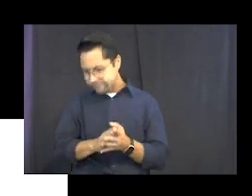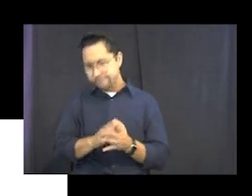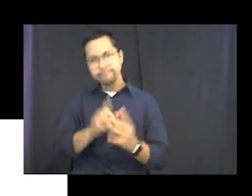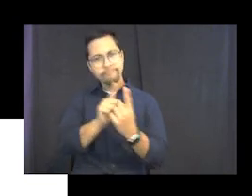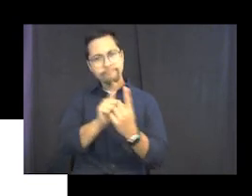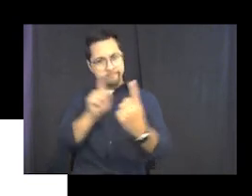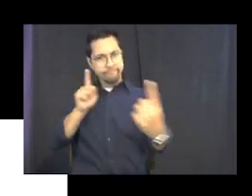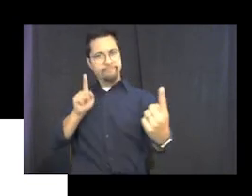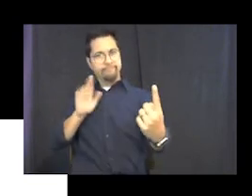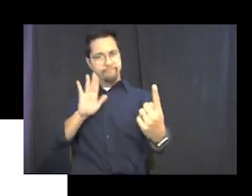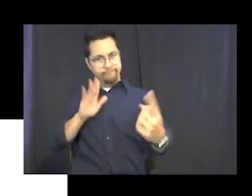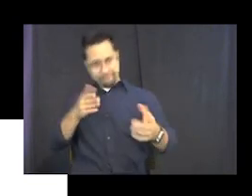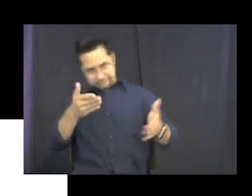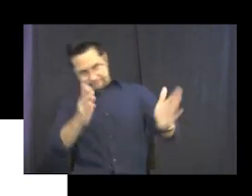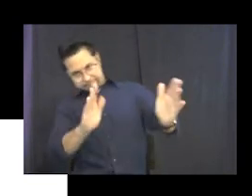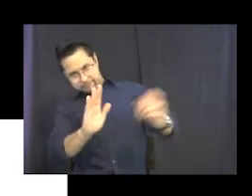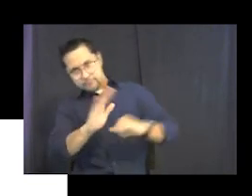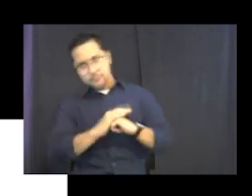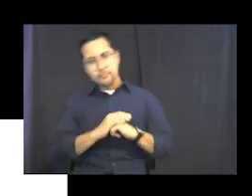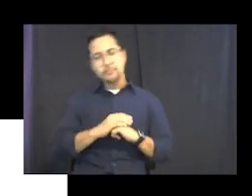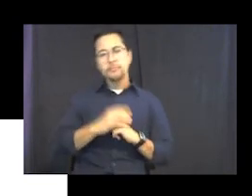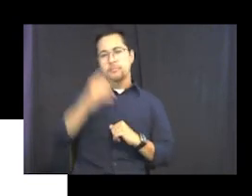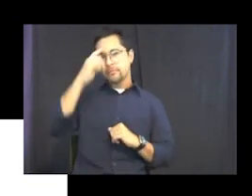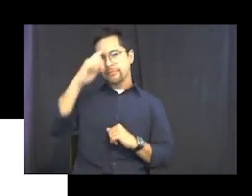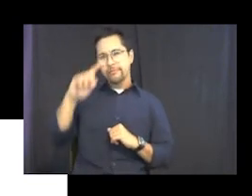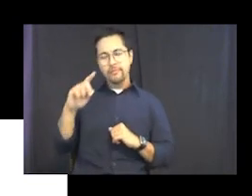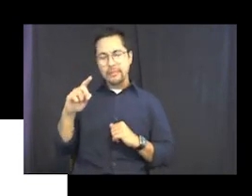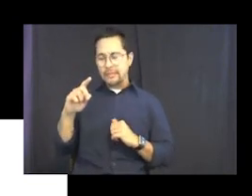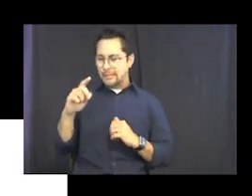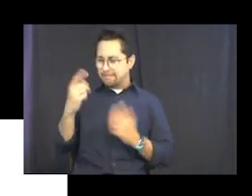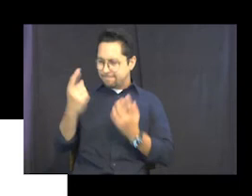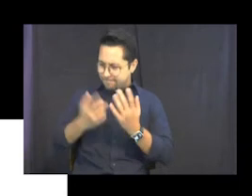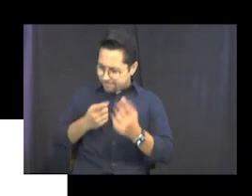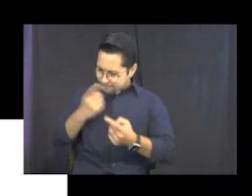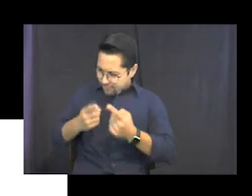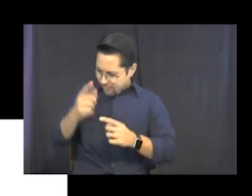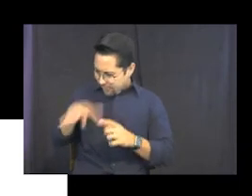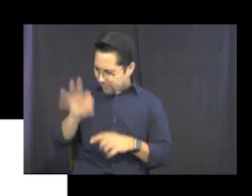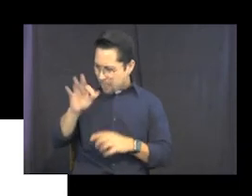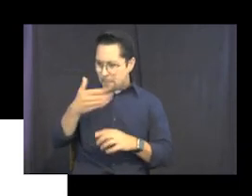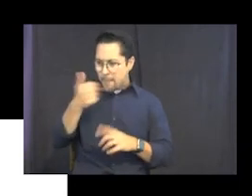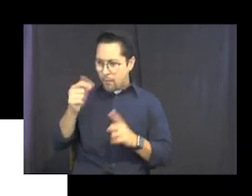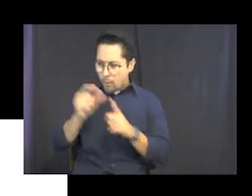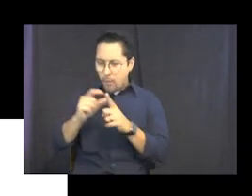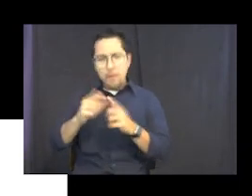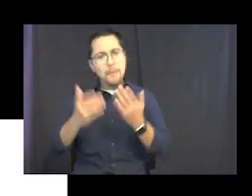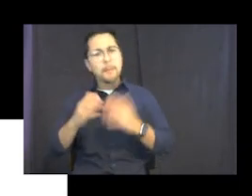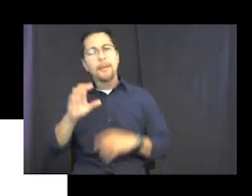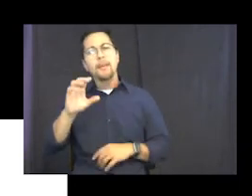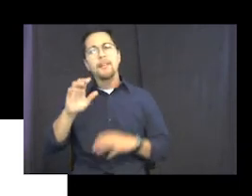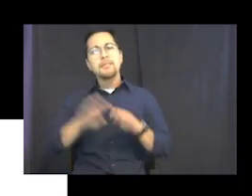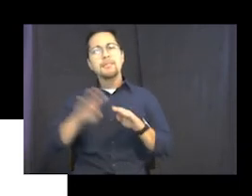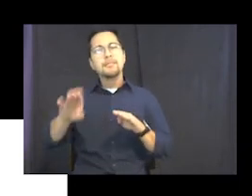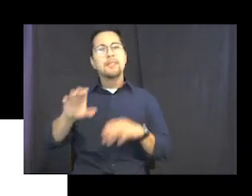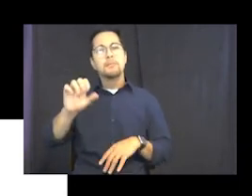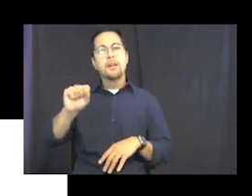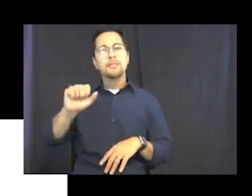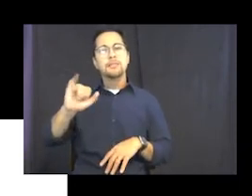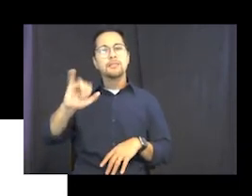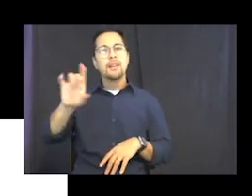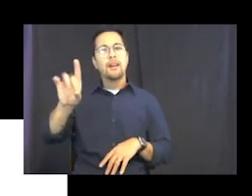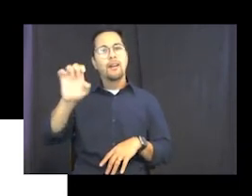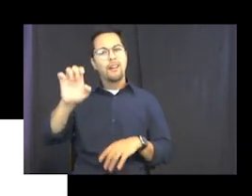back off, or for lack of better terms, maybe step aside